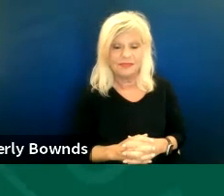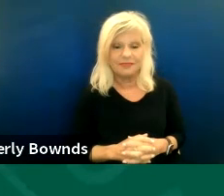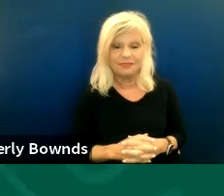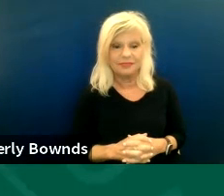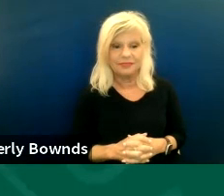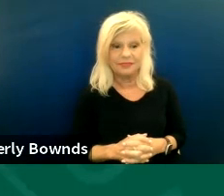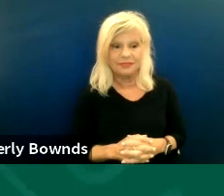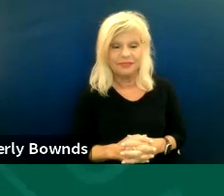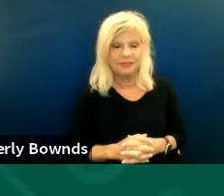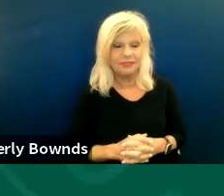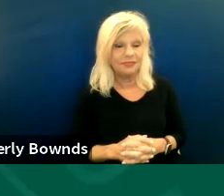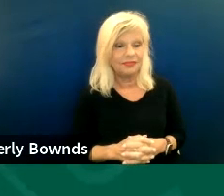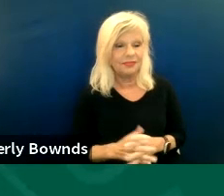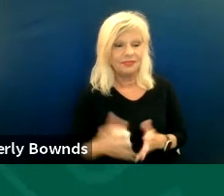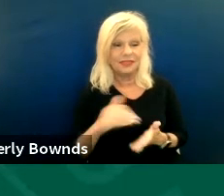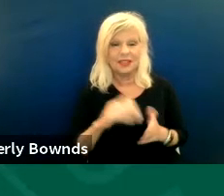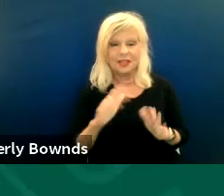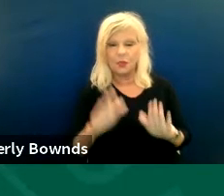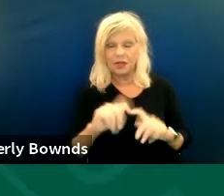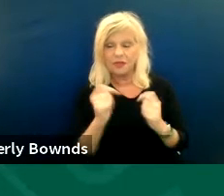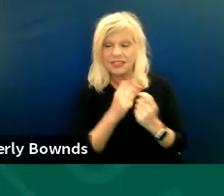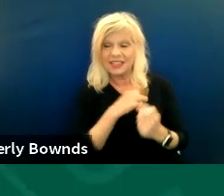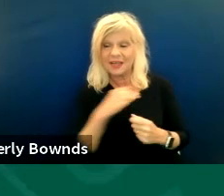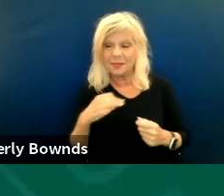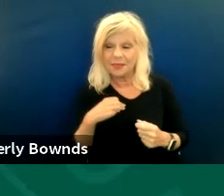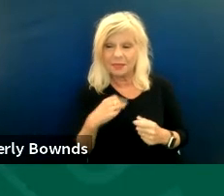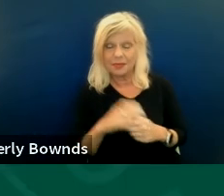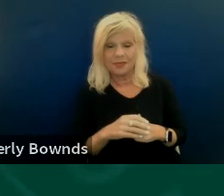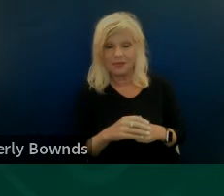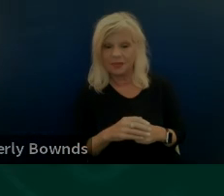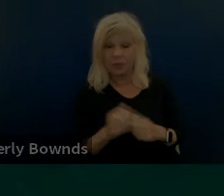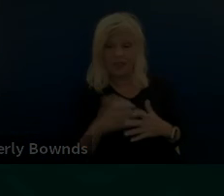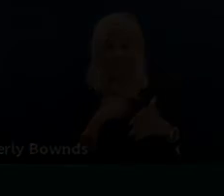Again, this is our wonderful team members, without whom we couldn't have come so far.